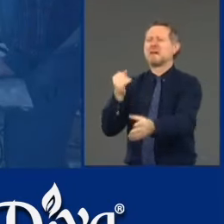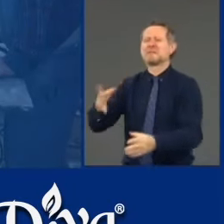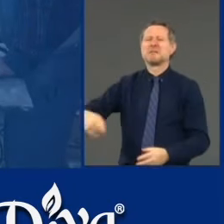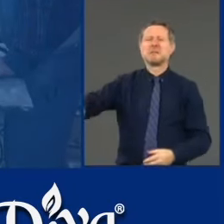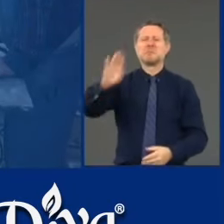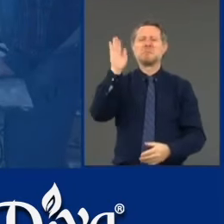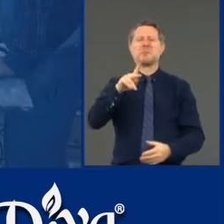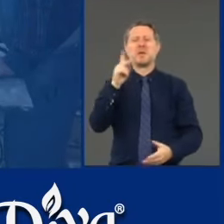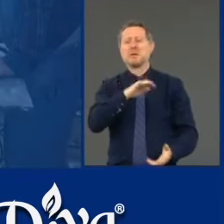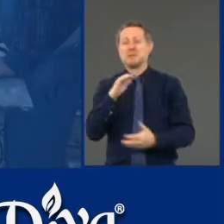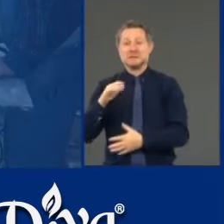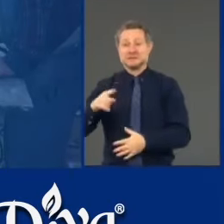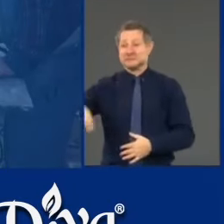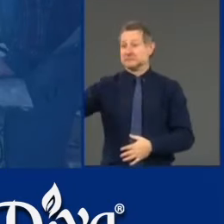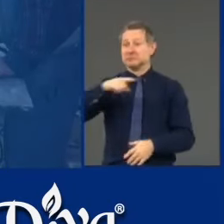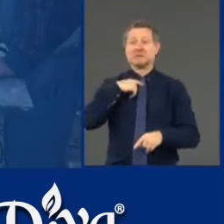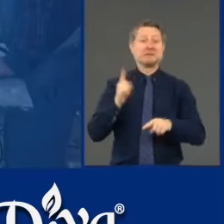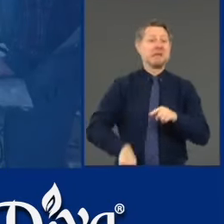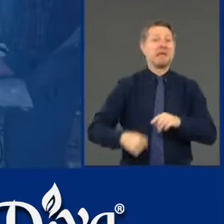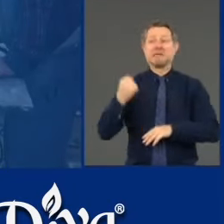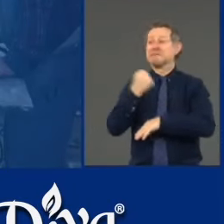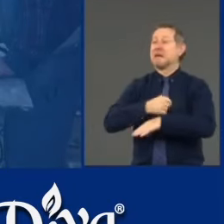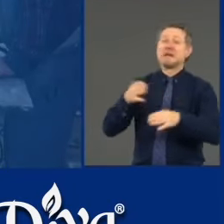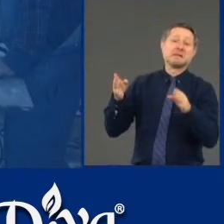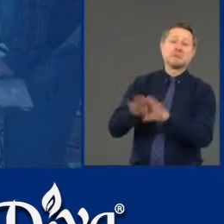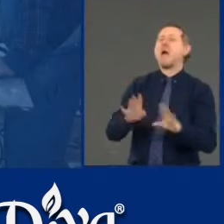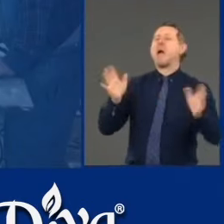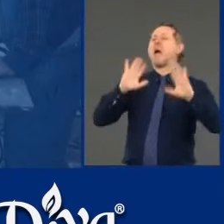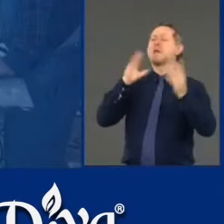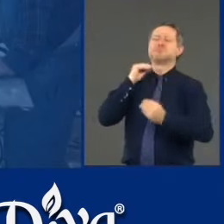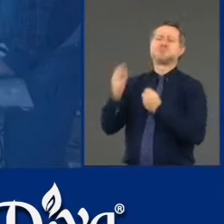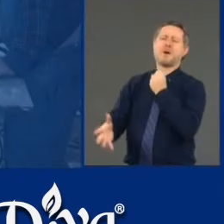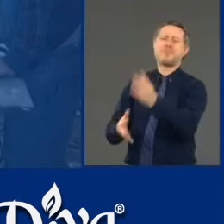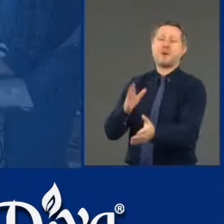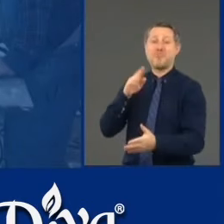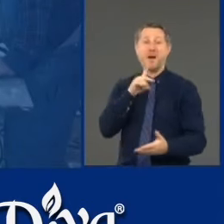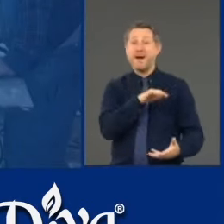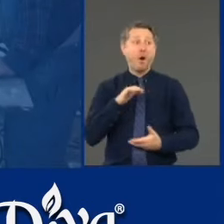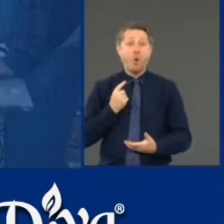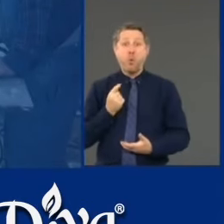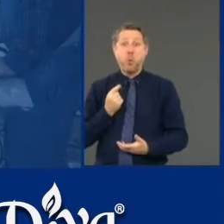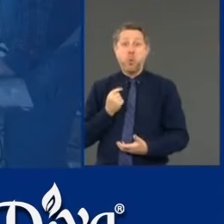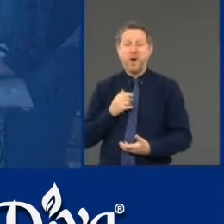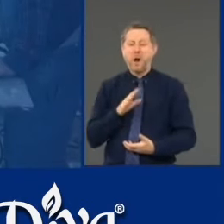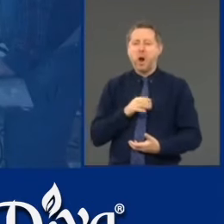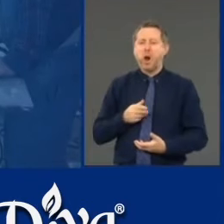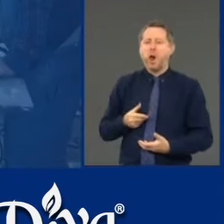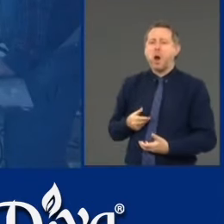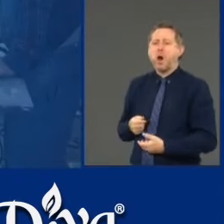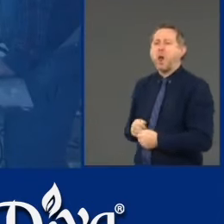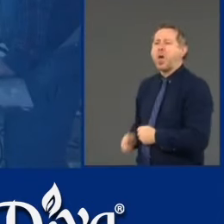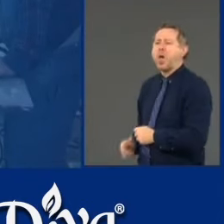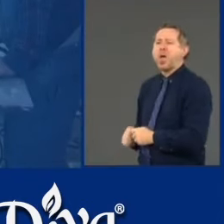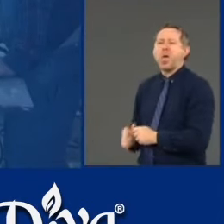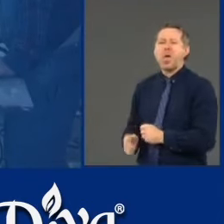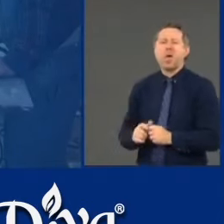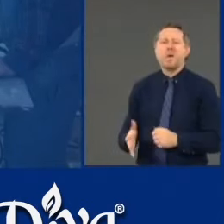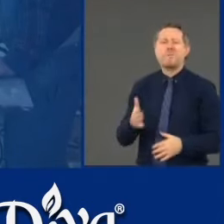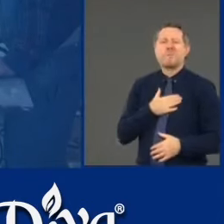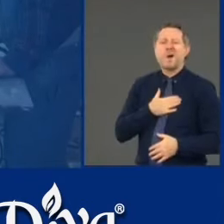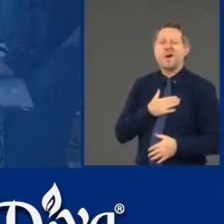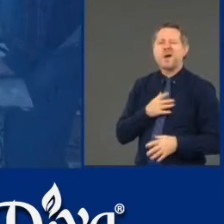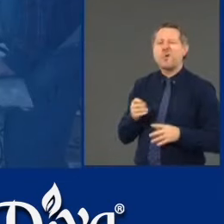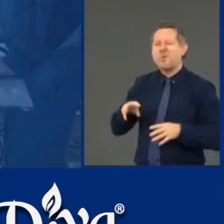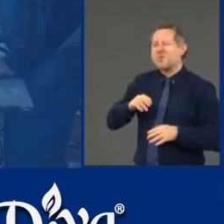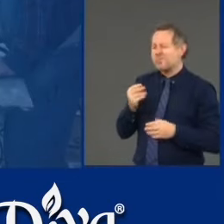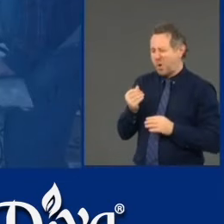we had to give billions of dollars to the banks. What did the banks do? Many of them turned around and gave themselves bonuses. And they